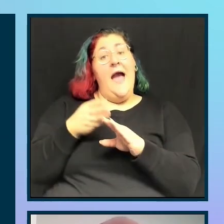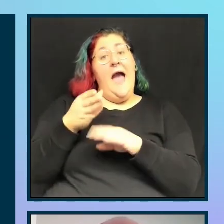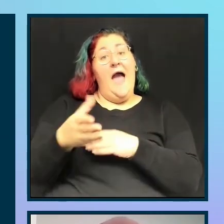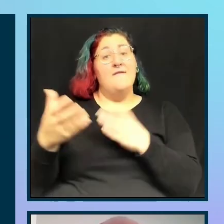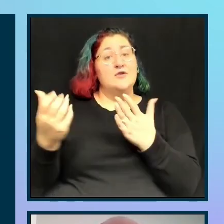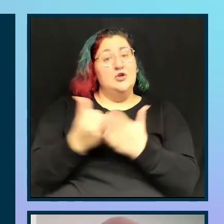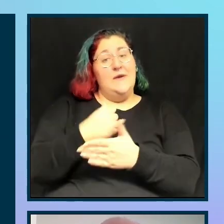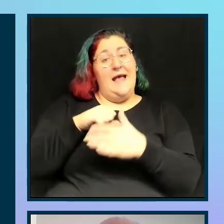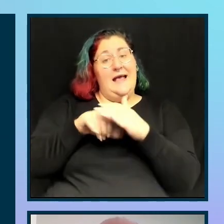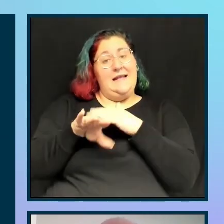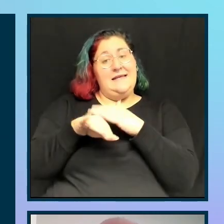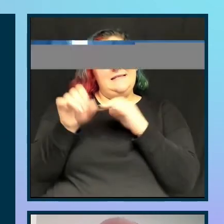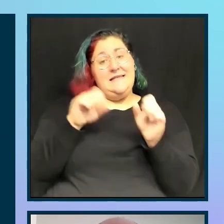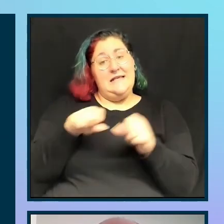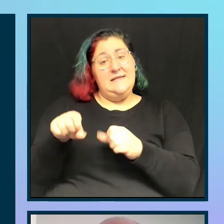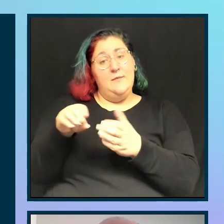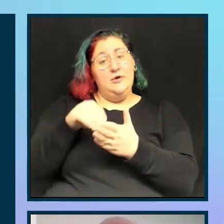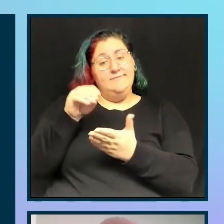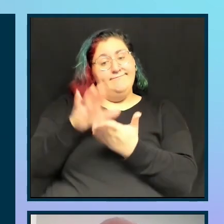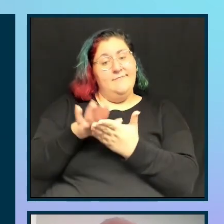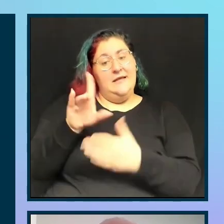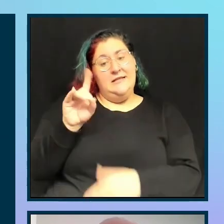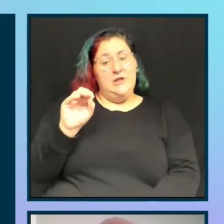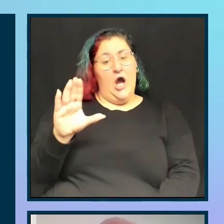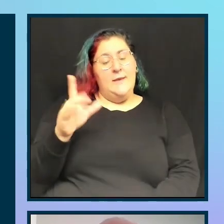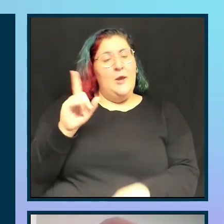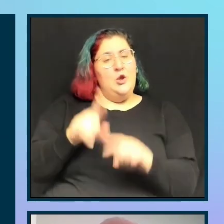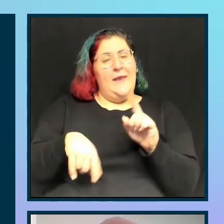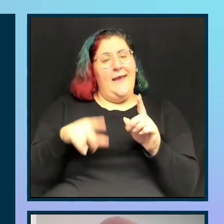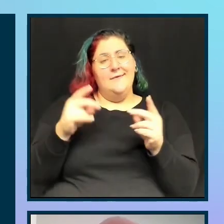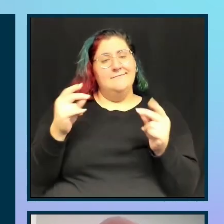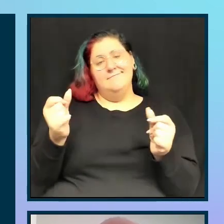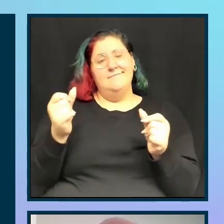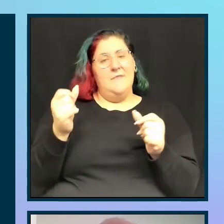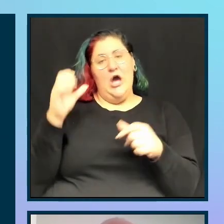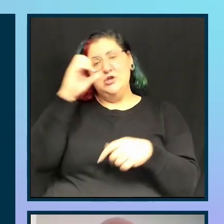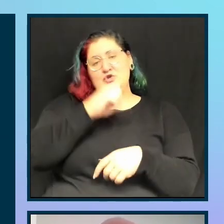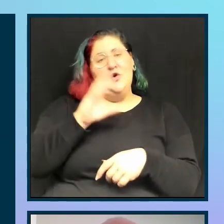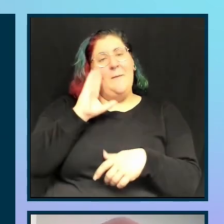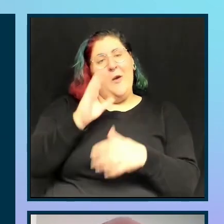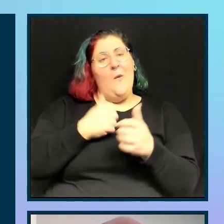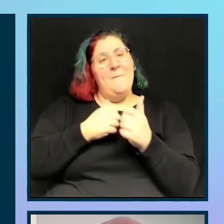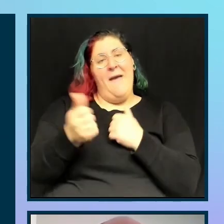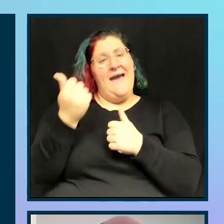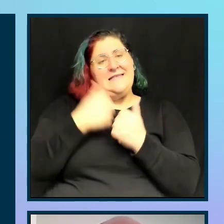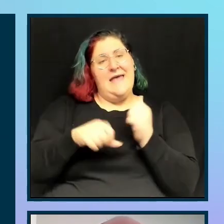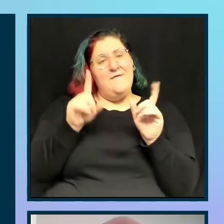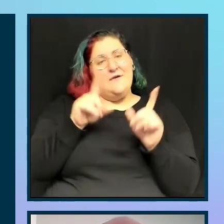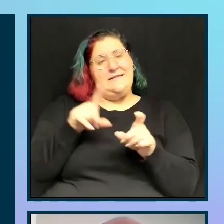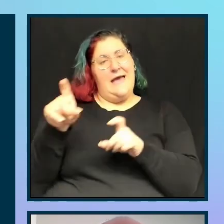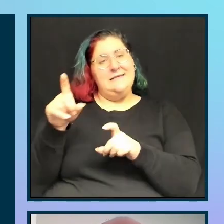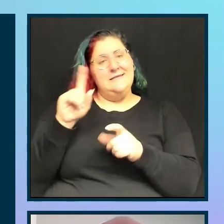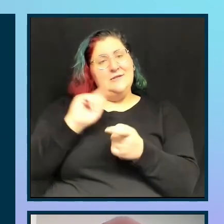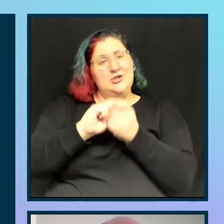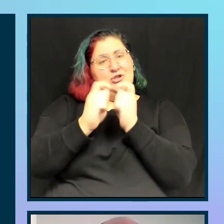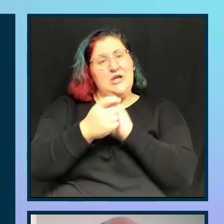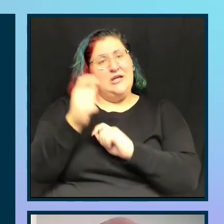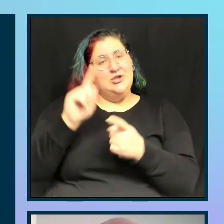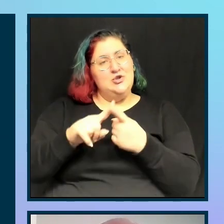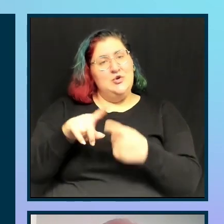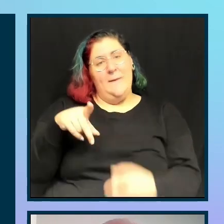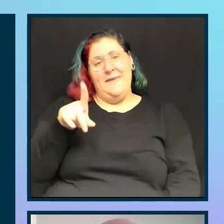passing Microsoft Tools tests, you can't just automatically assume that it's going to pass every test going into a PDF form of that